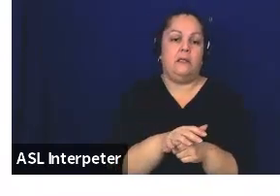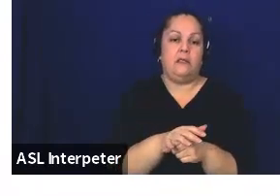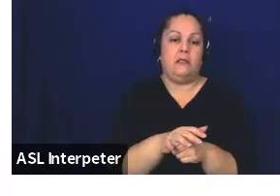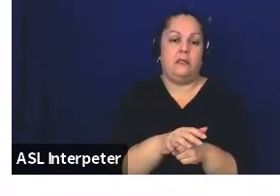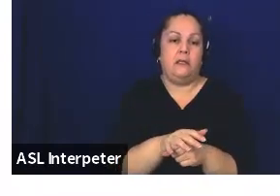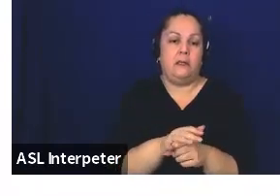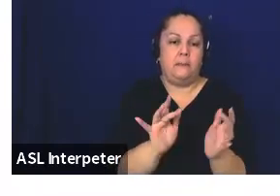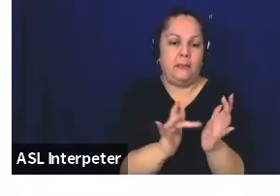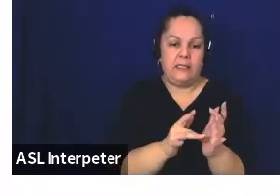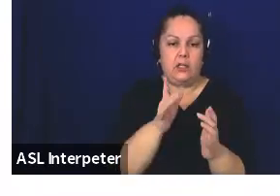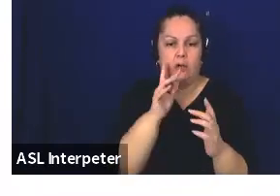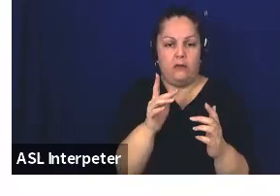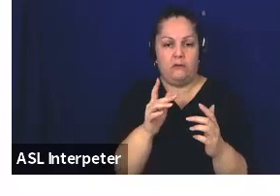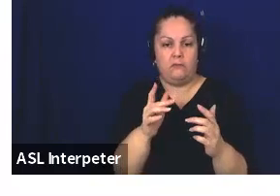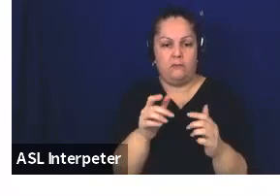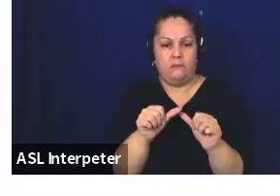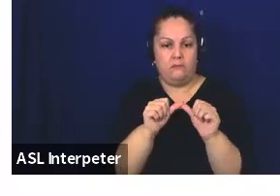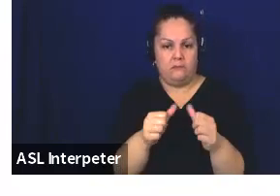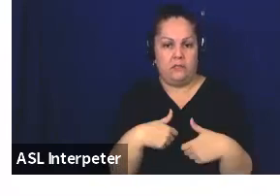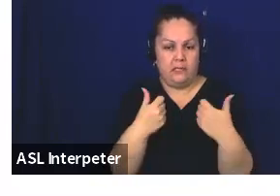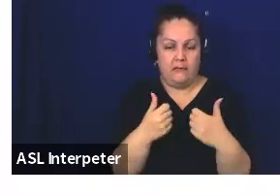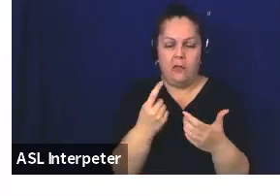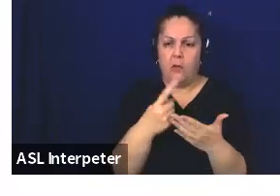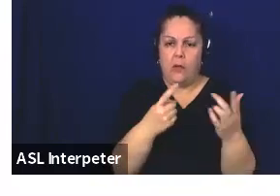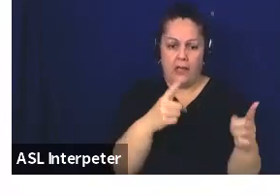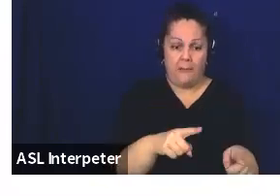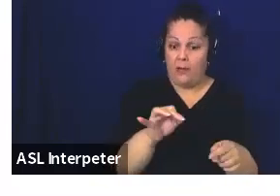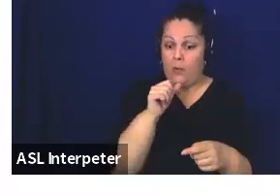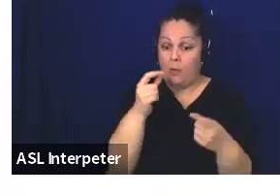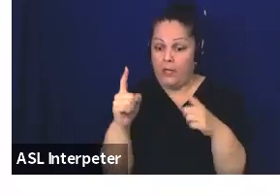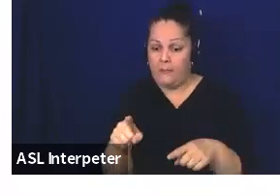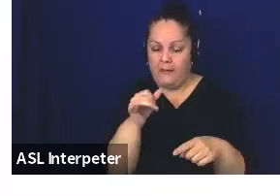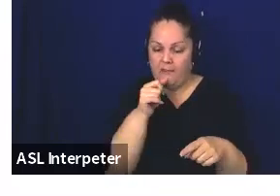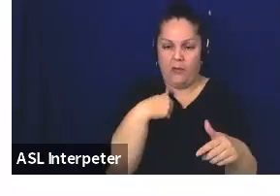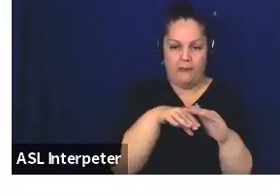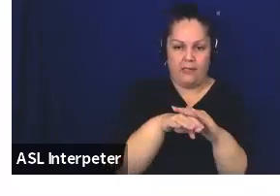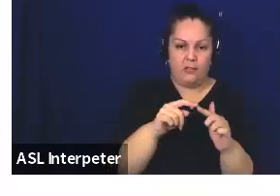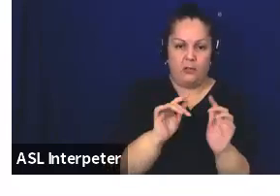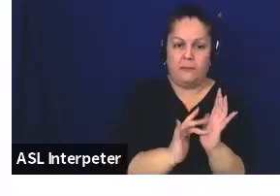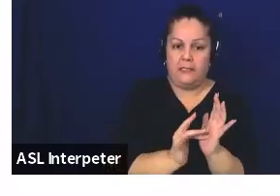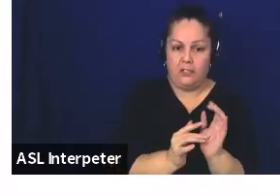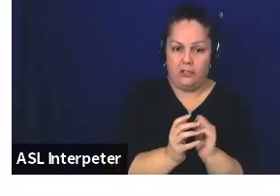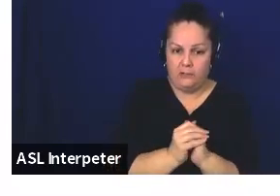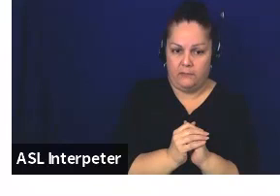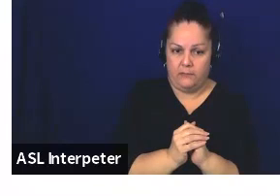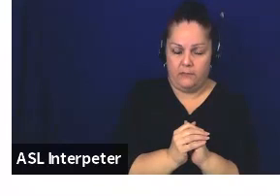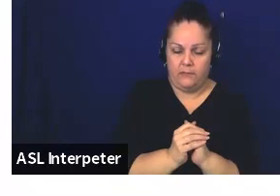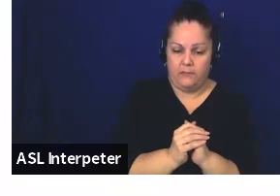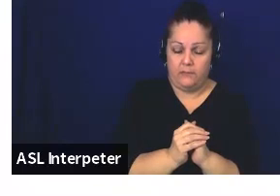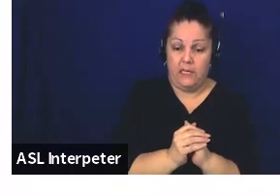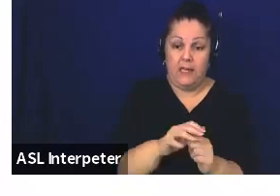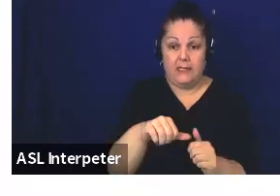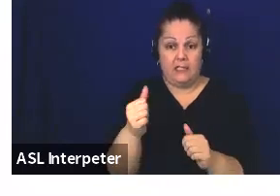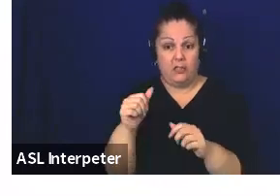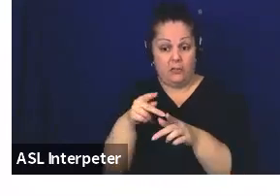medications? What would happen or what could happen if they don't have access to those medications? Is there another